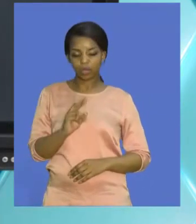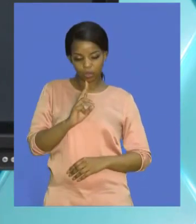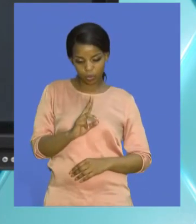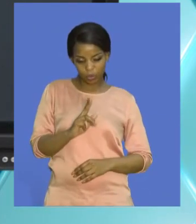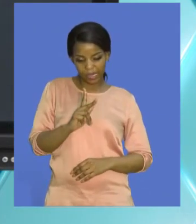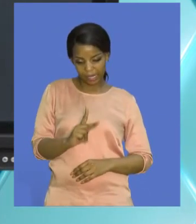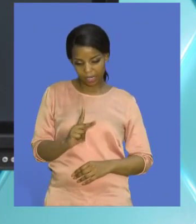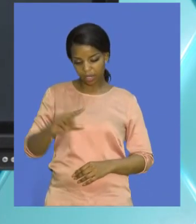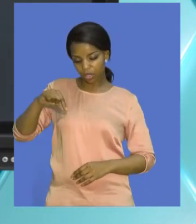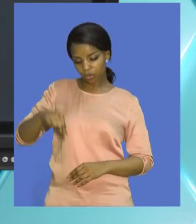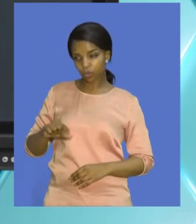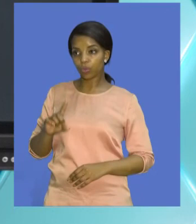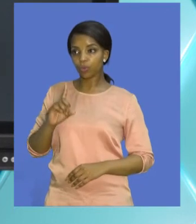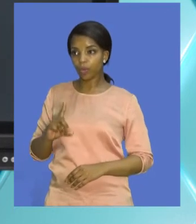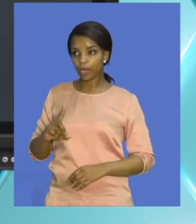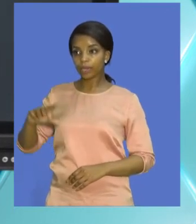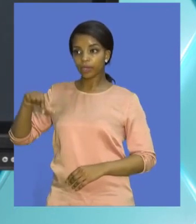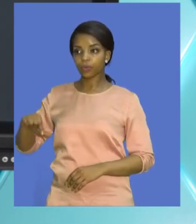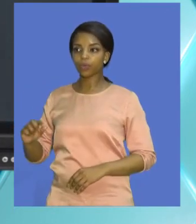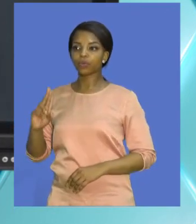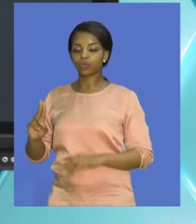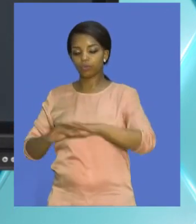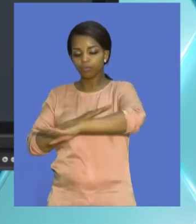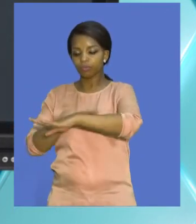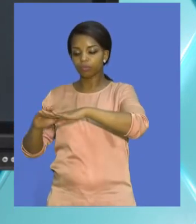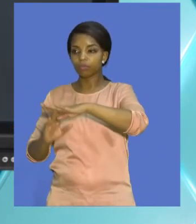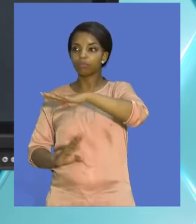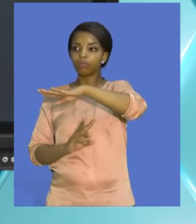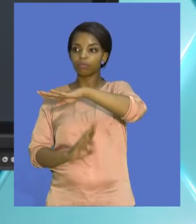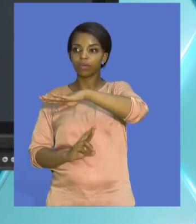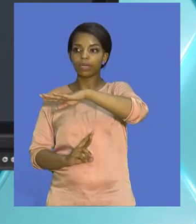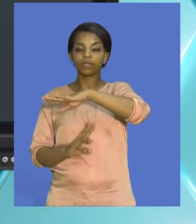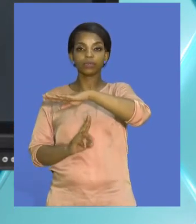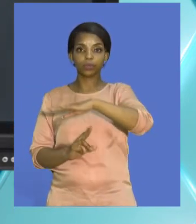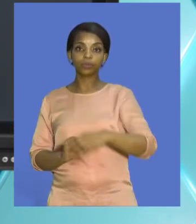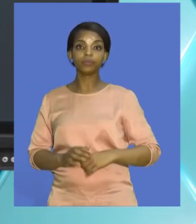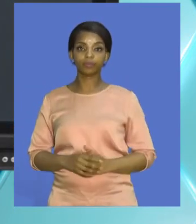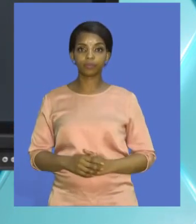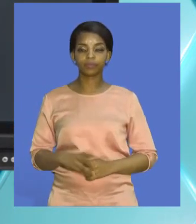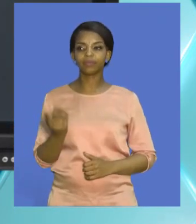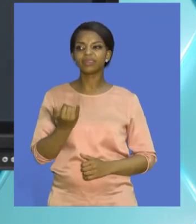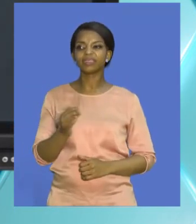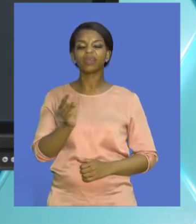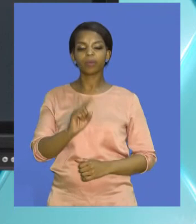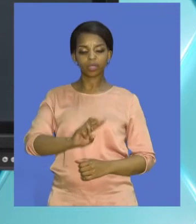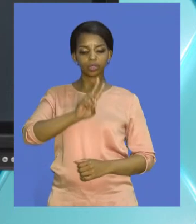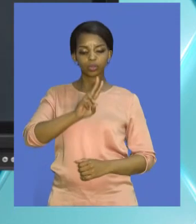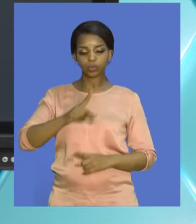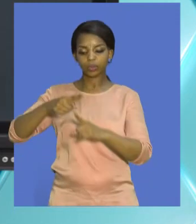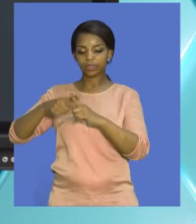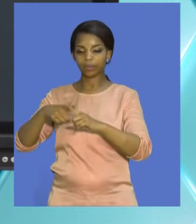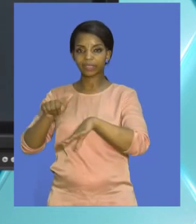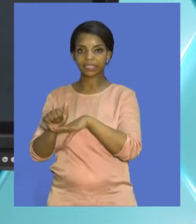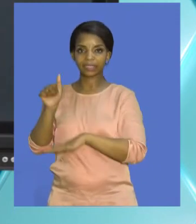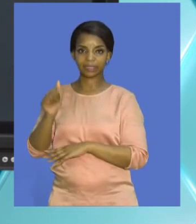Q2 over R squared. So this is like 2 multiplied by 16. So if we double one of the charges, the actual force will be